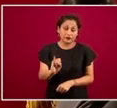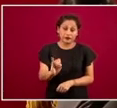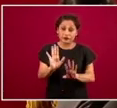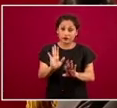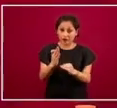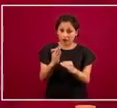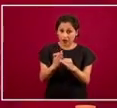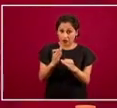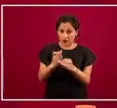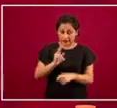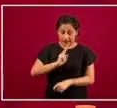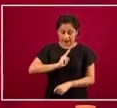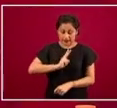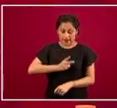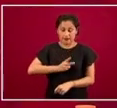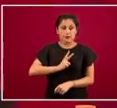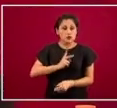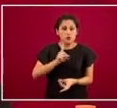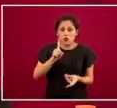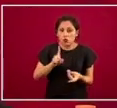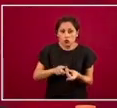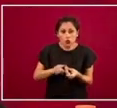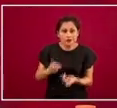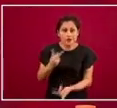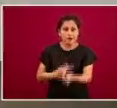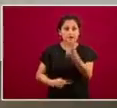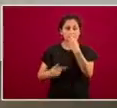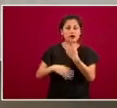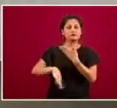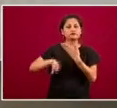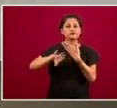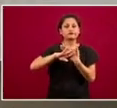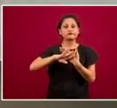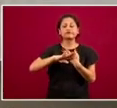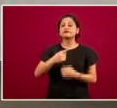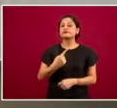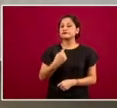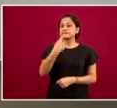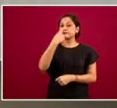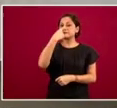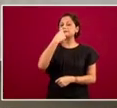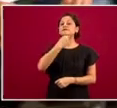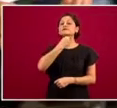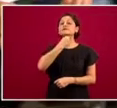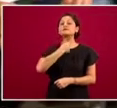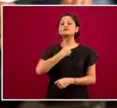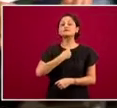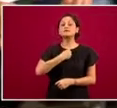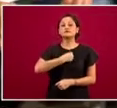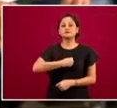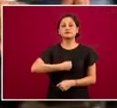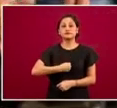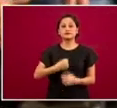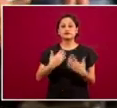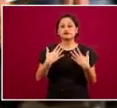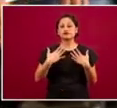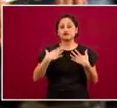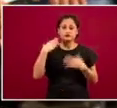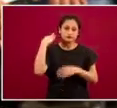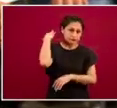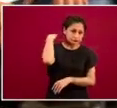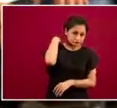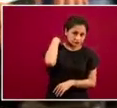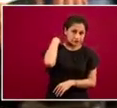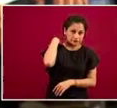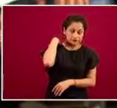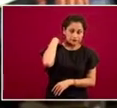In this case, the virus is replicating within the respiratory system of